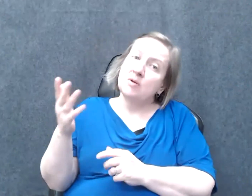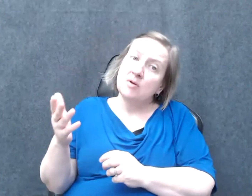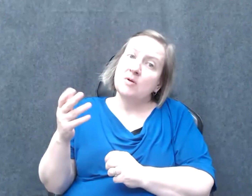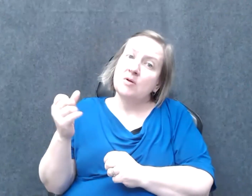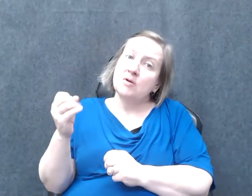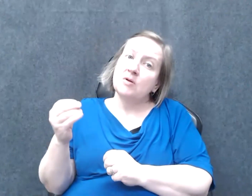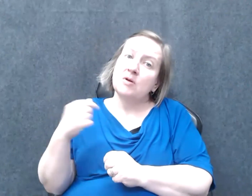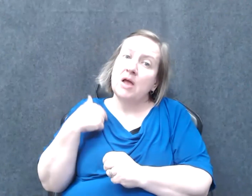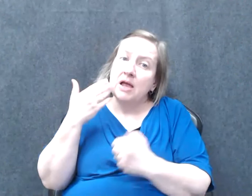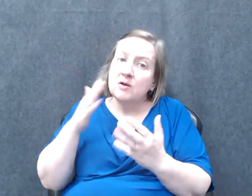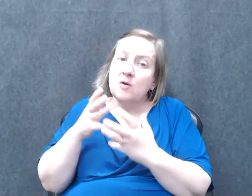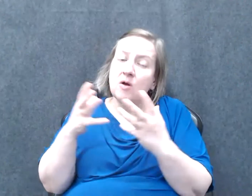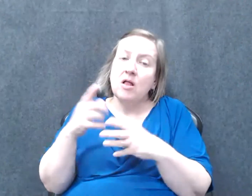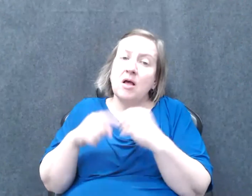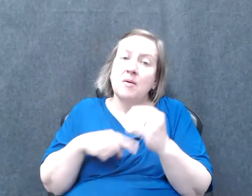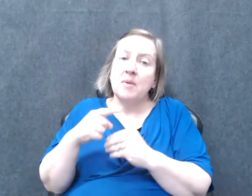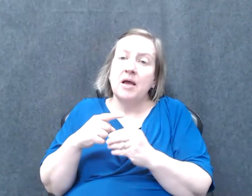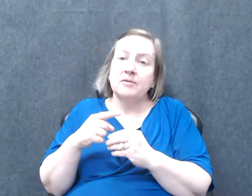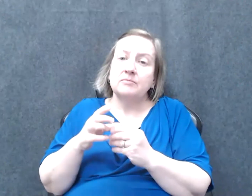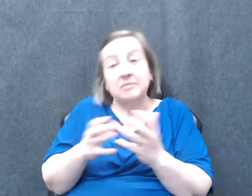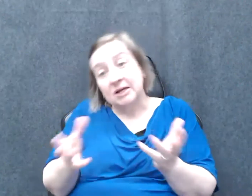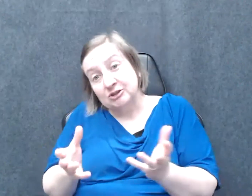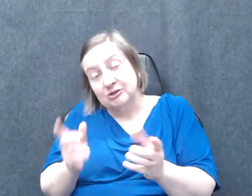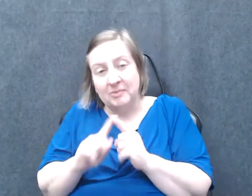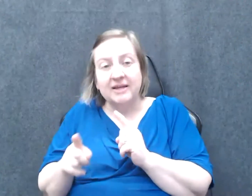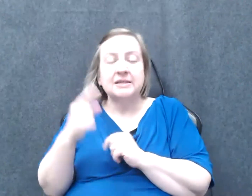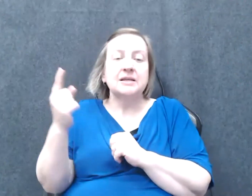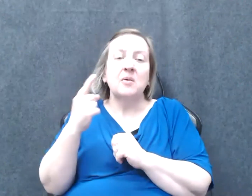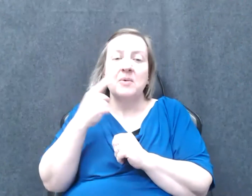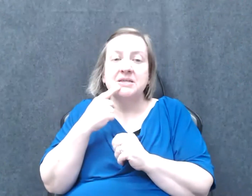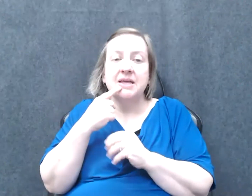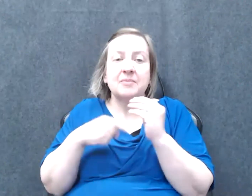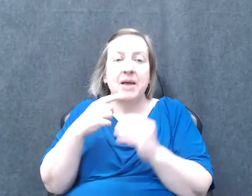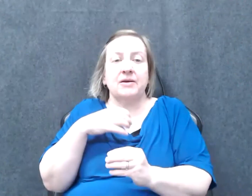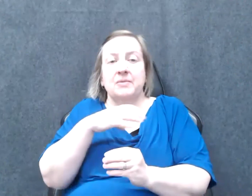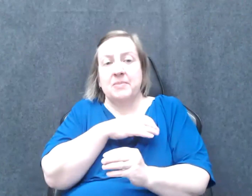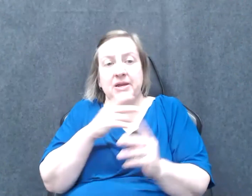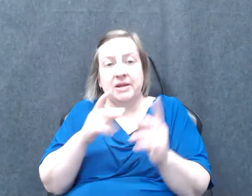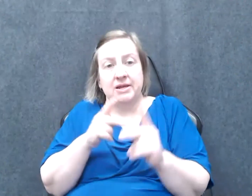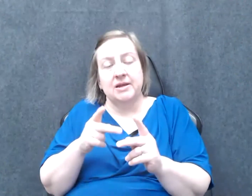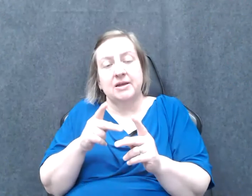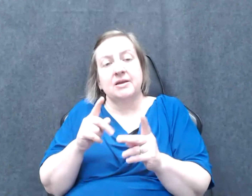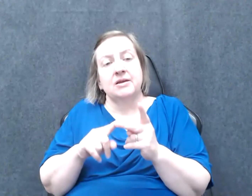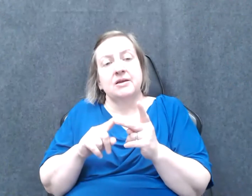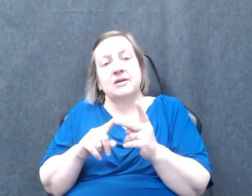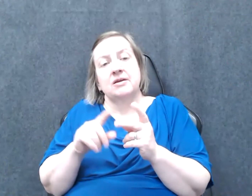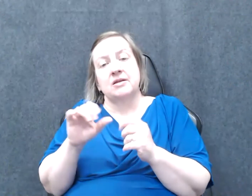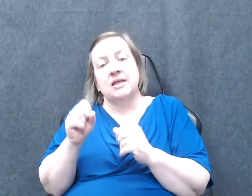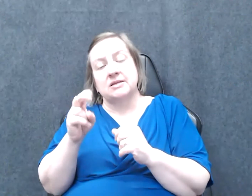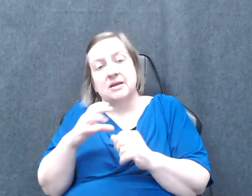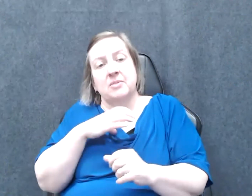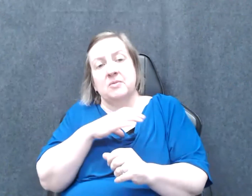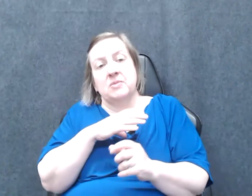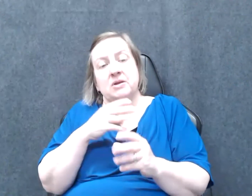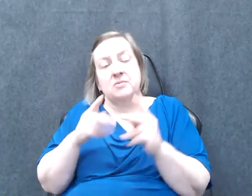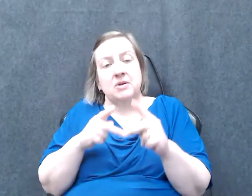I don't know much, but someone said about committee members, the tech committee, subcommittee members being